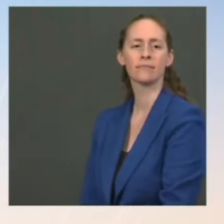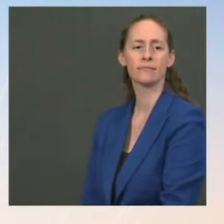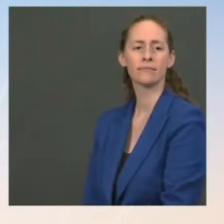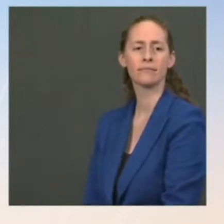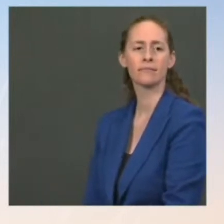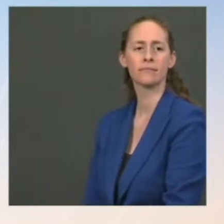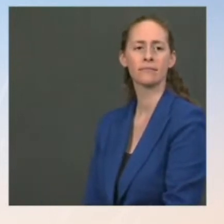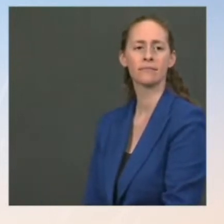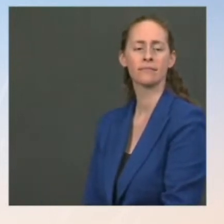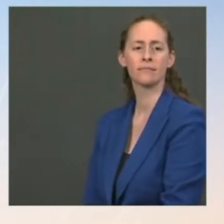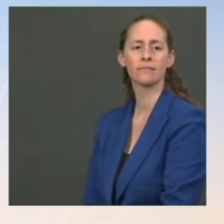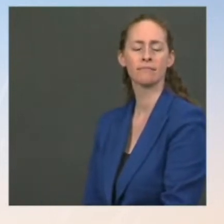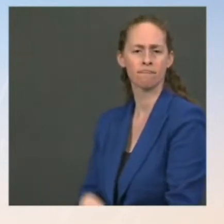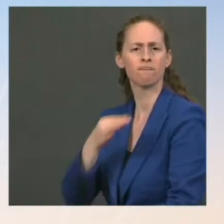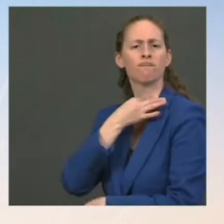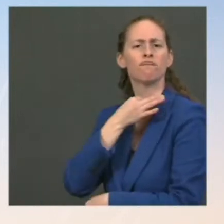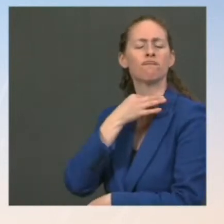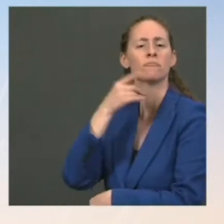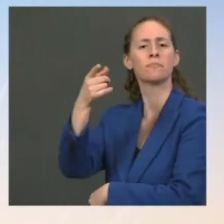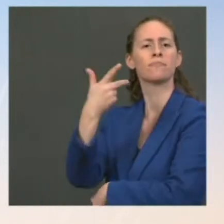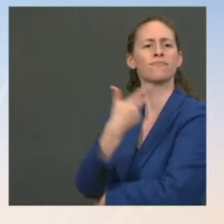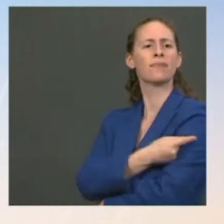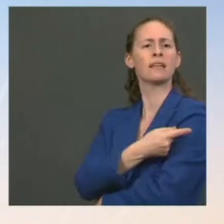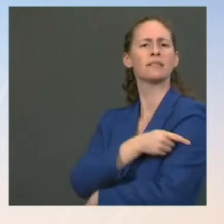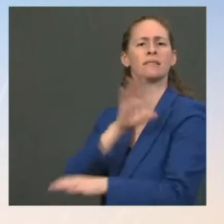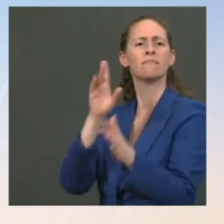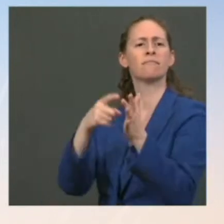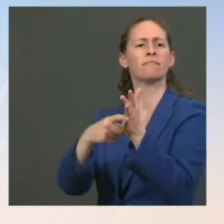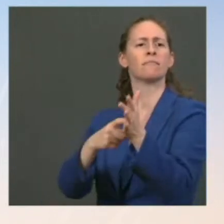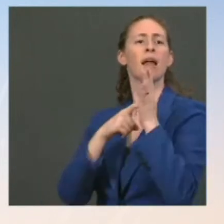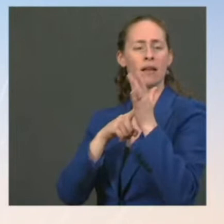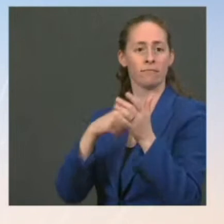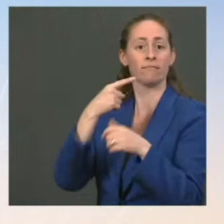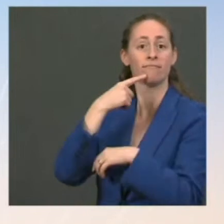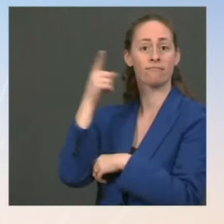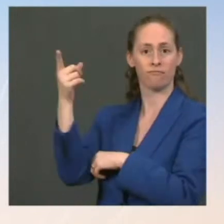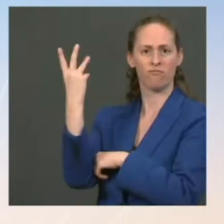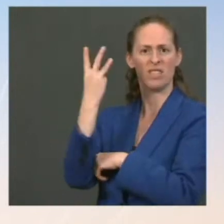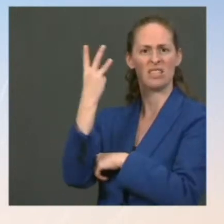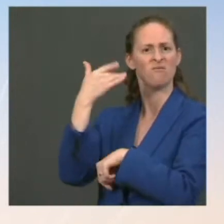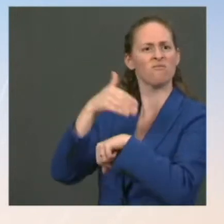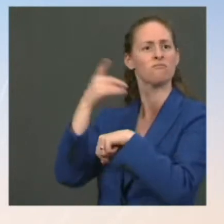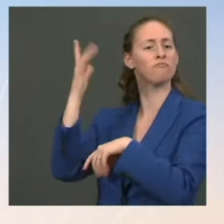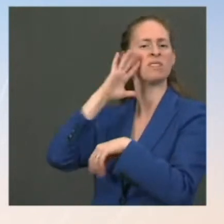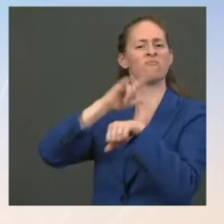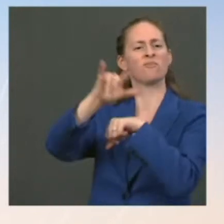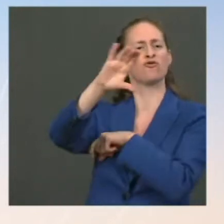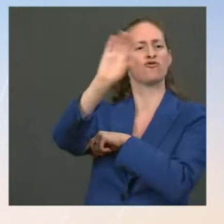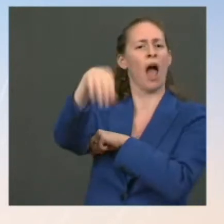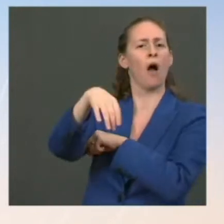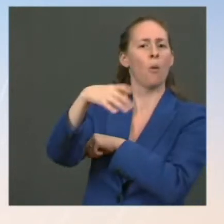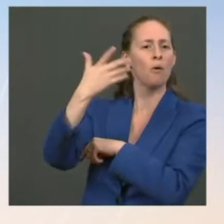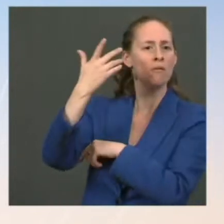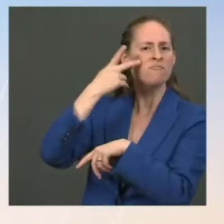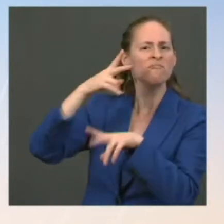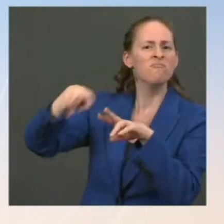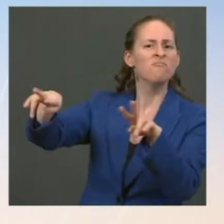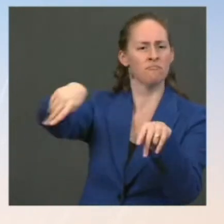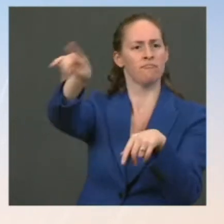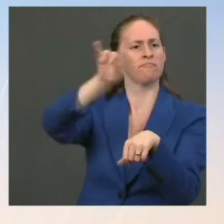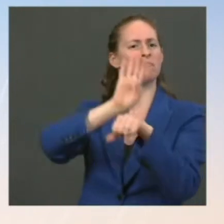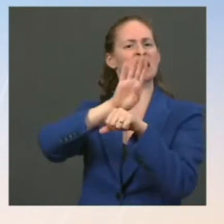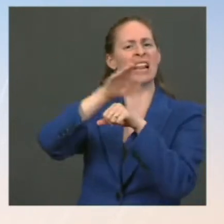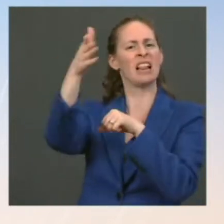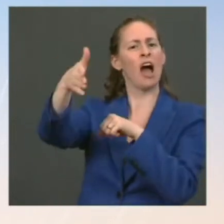vaccine mandate. Sure. The president said he's going to Chicago on Wednesday to encourage more businesses, but the last I checked, the OSHA rule